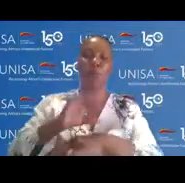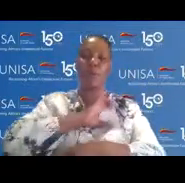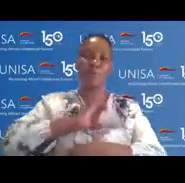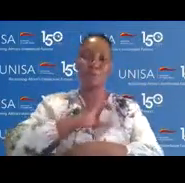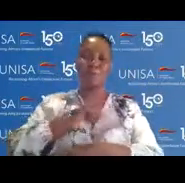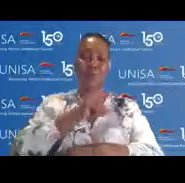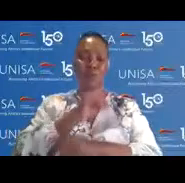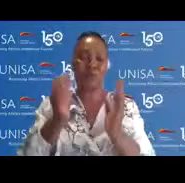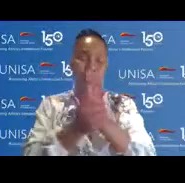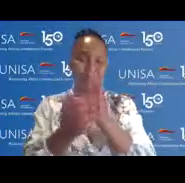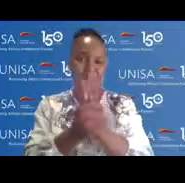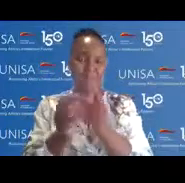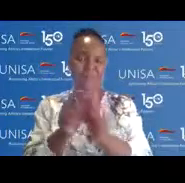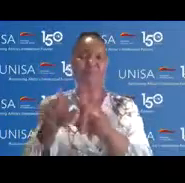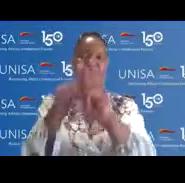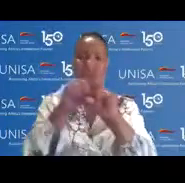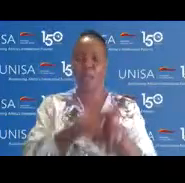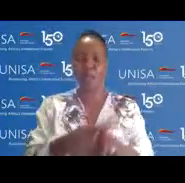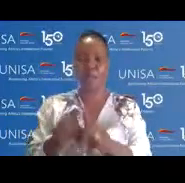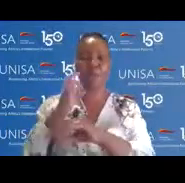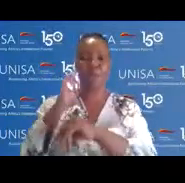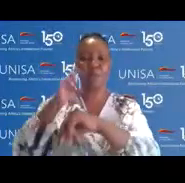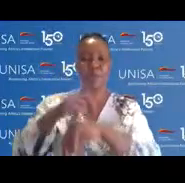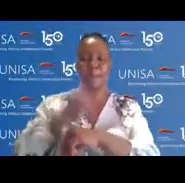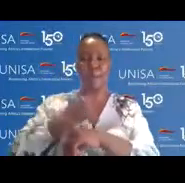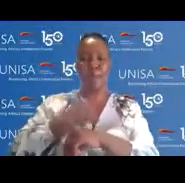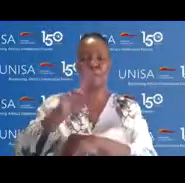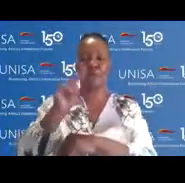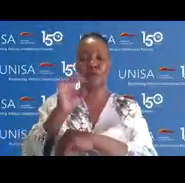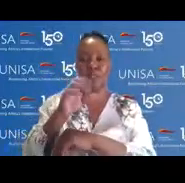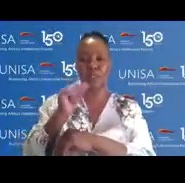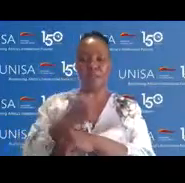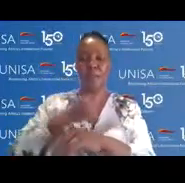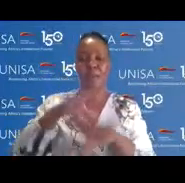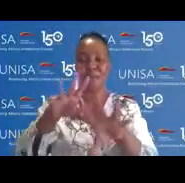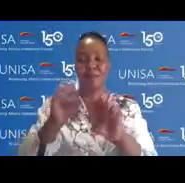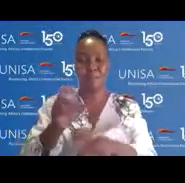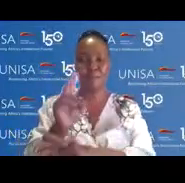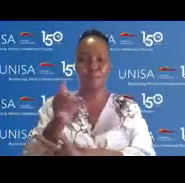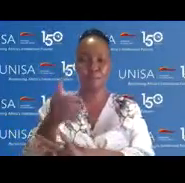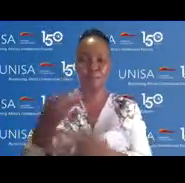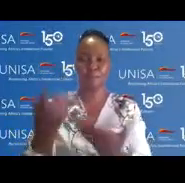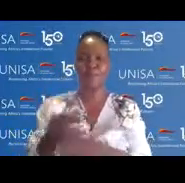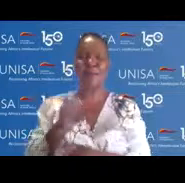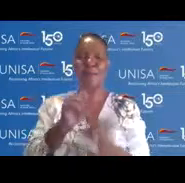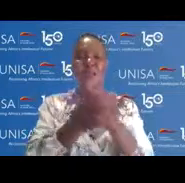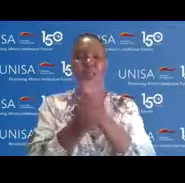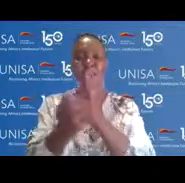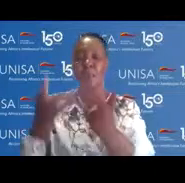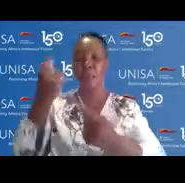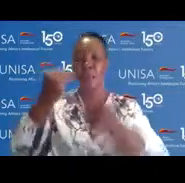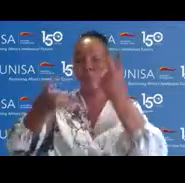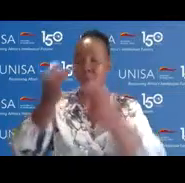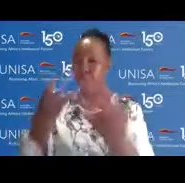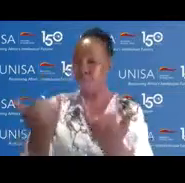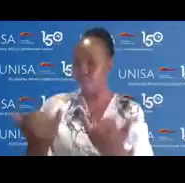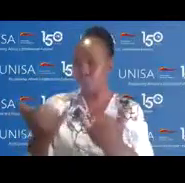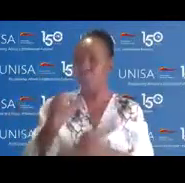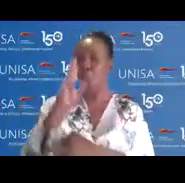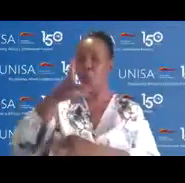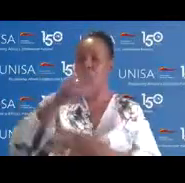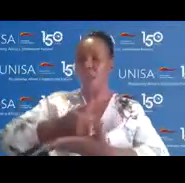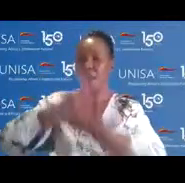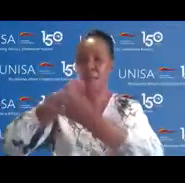the same skills you're going to need for my UNISA as well and my exams. So these skills that you're learning is going to help you in all the